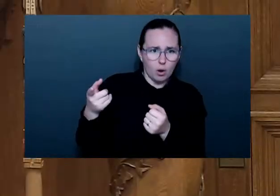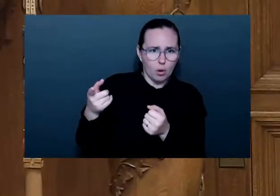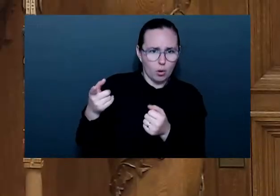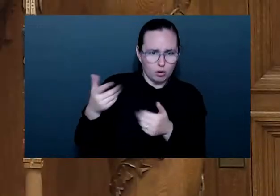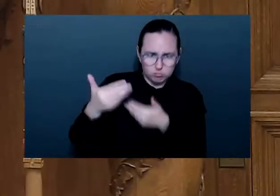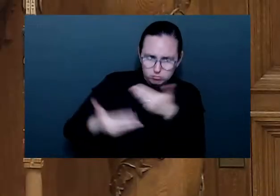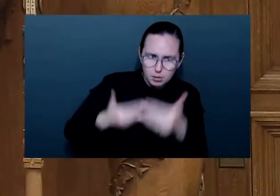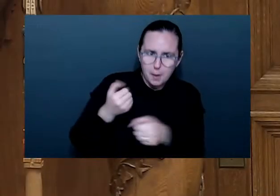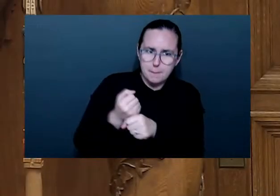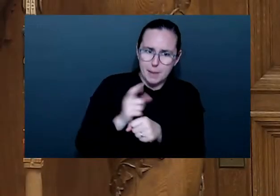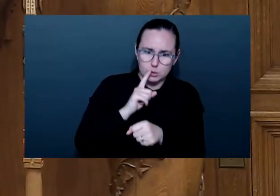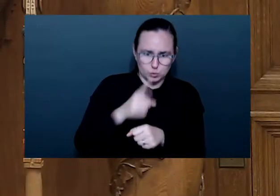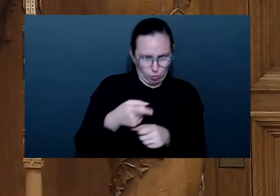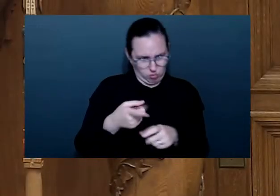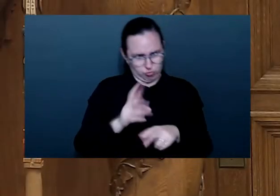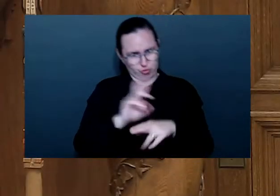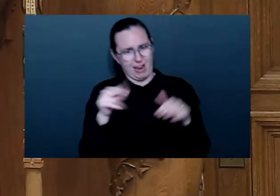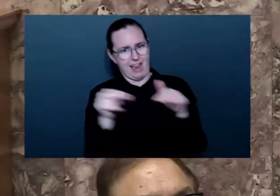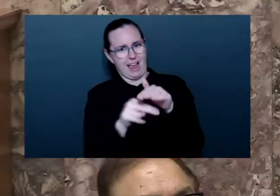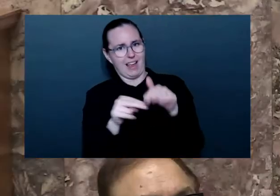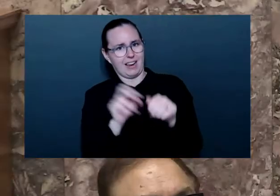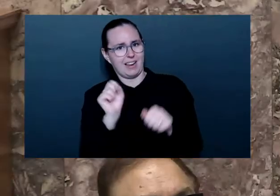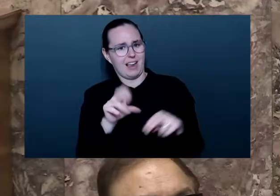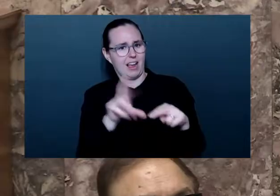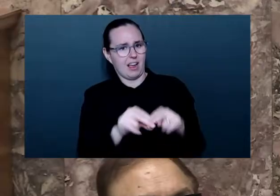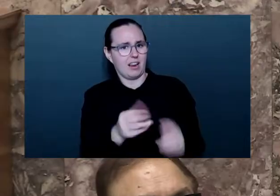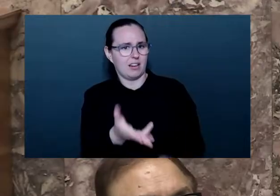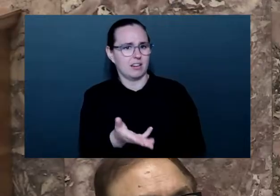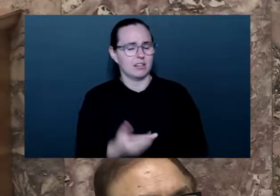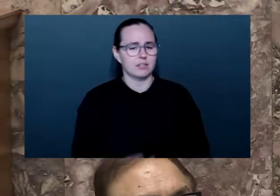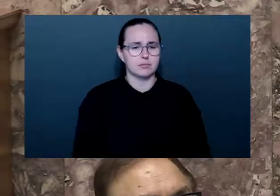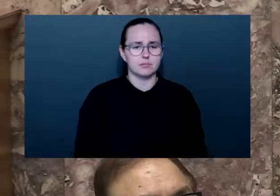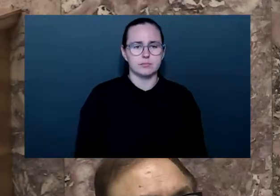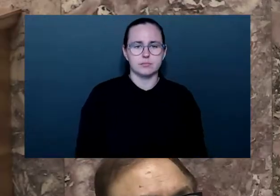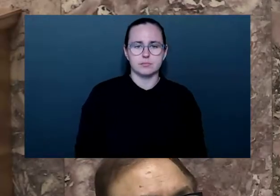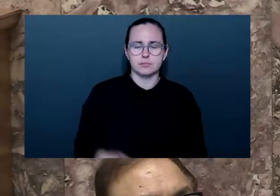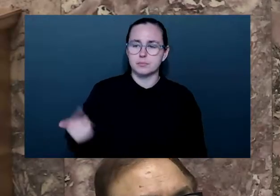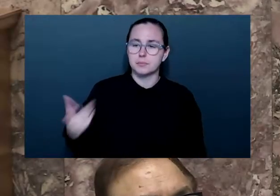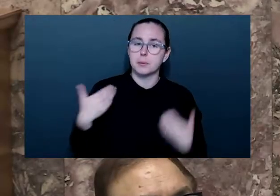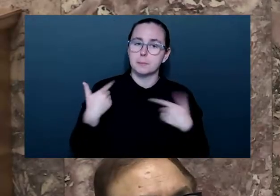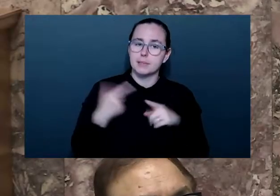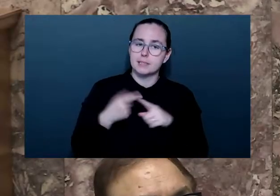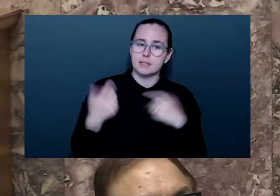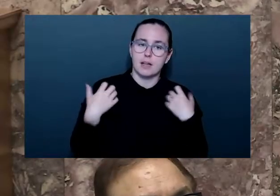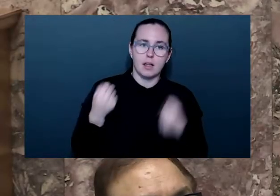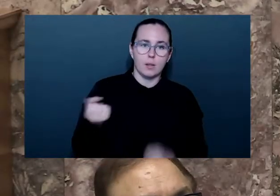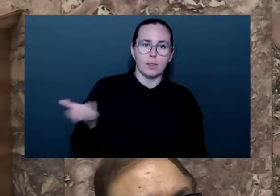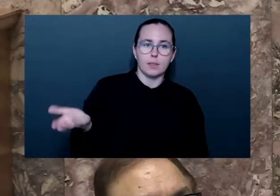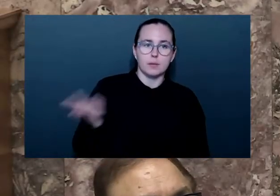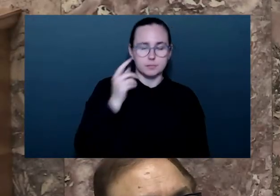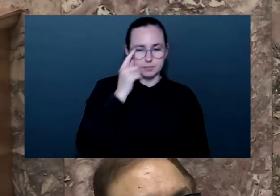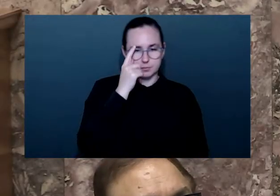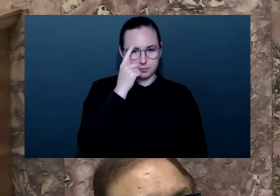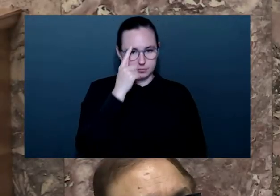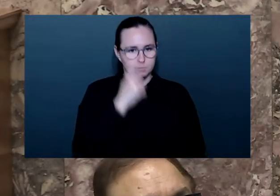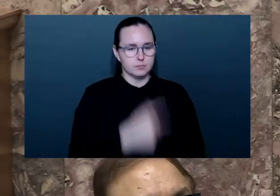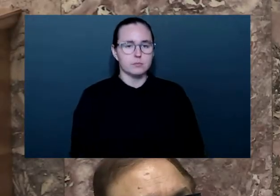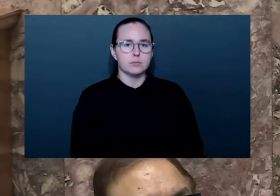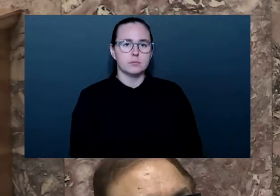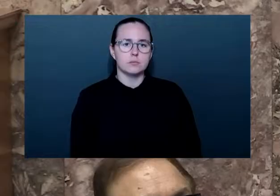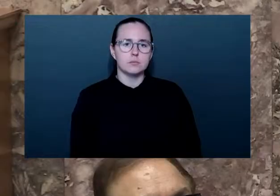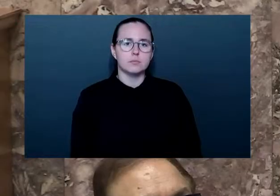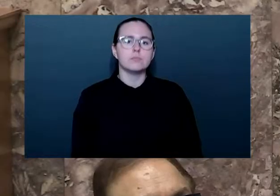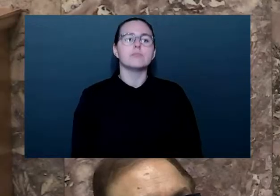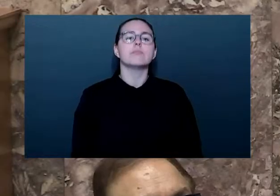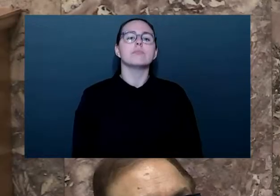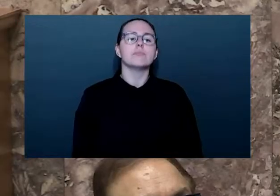Minister of Health. Thank you, Honourable Speaker. First of all, the loss of any child is an incredibly tragic